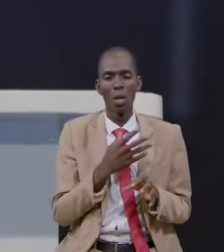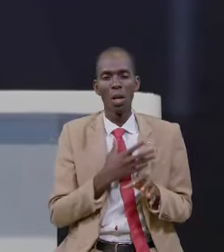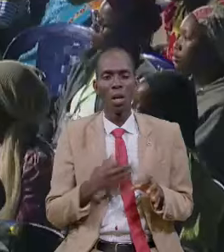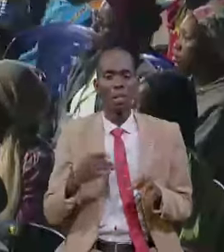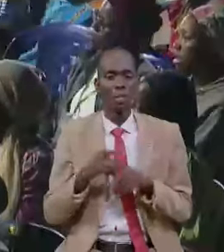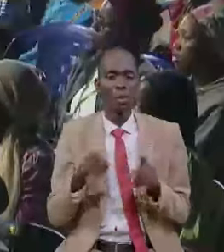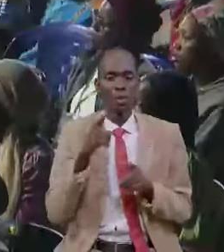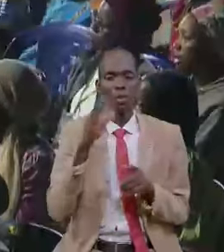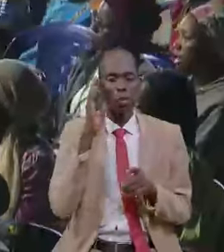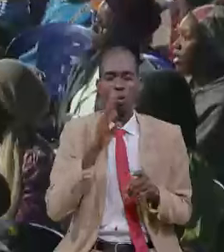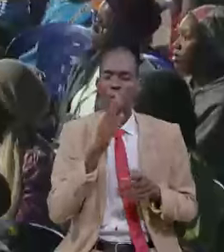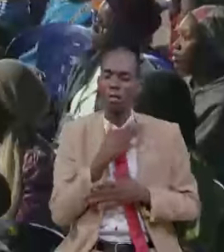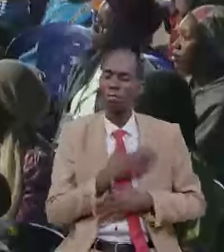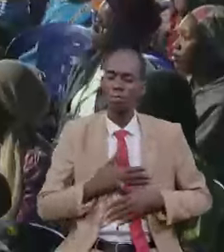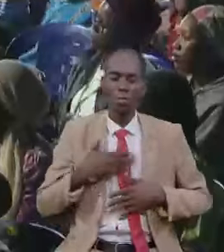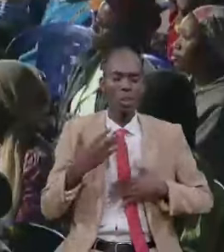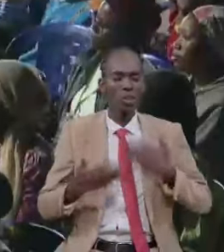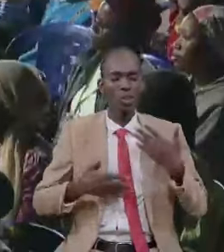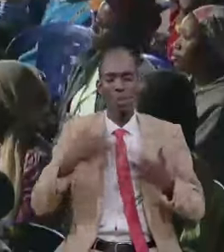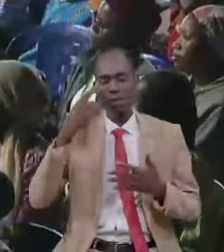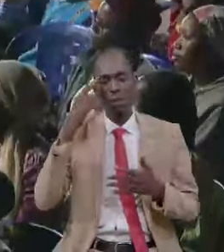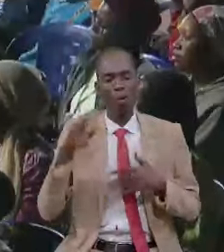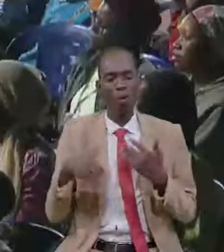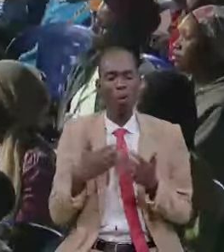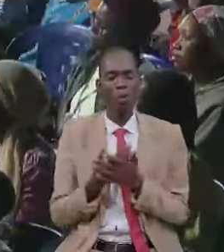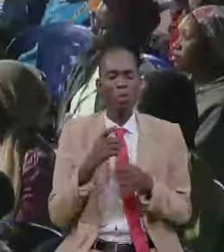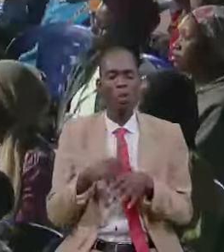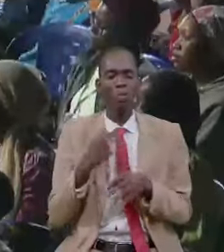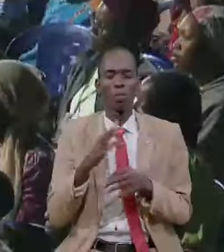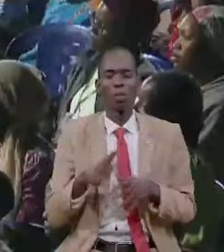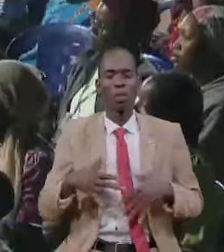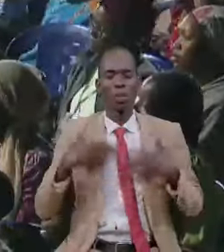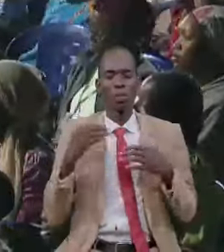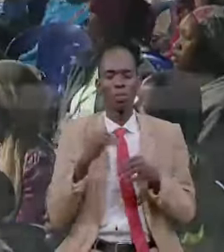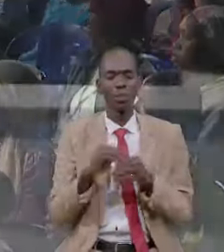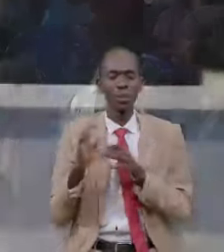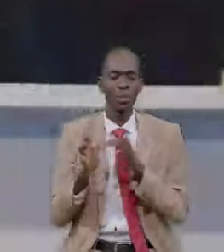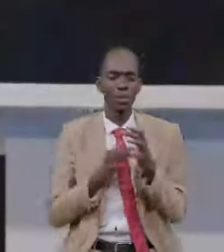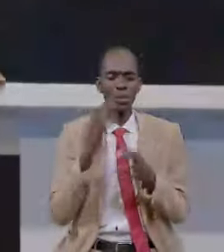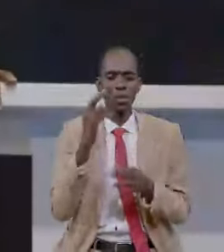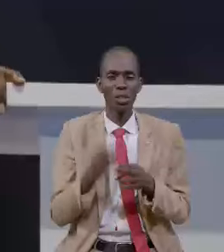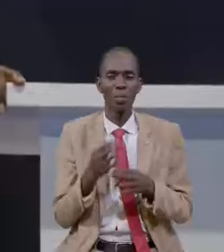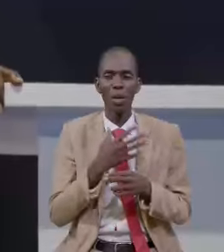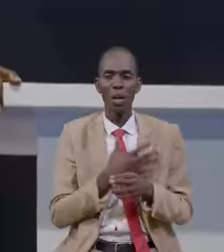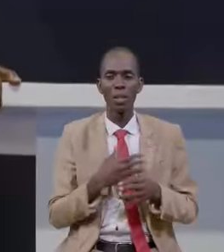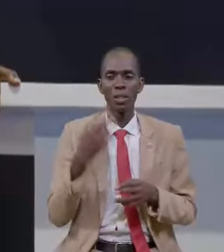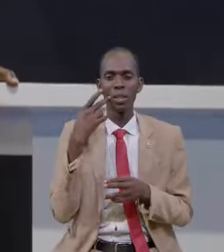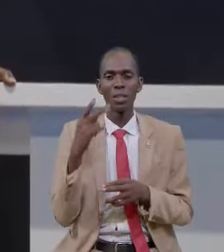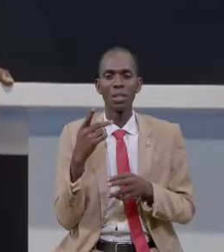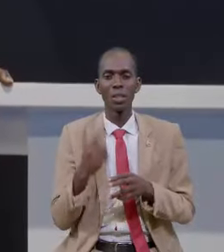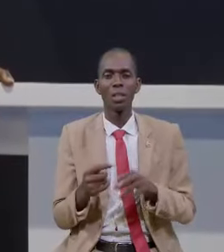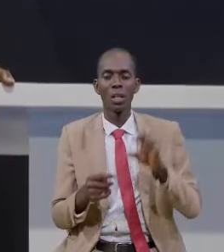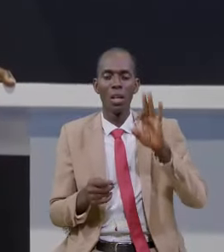your life. Look at F there. F, we're looking at F, and it's the